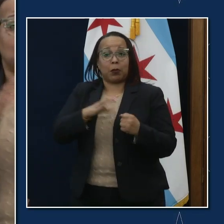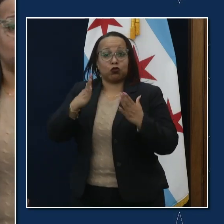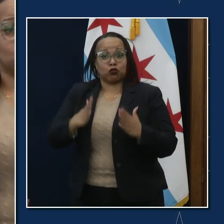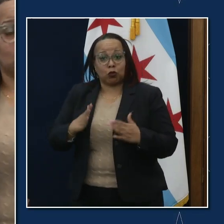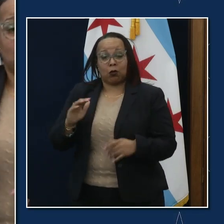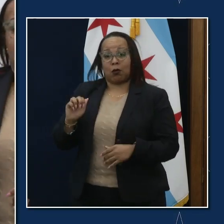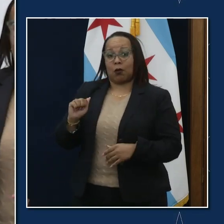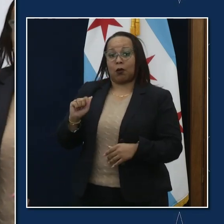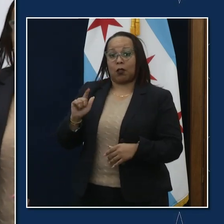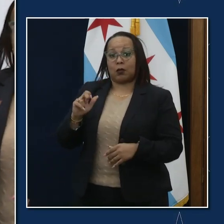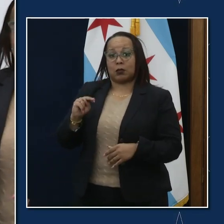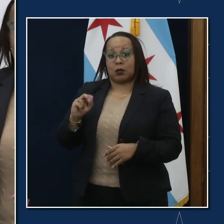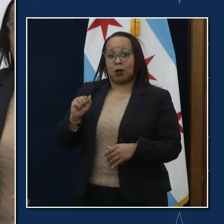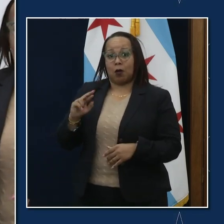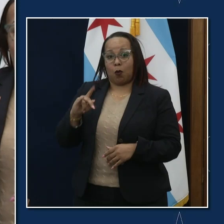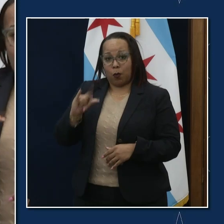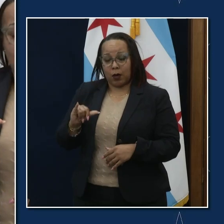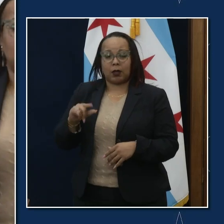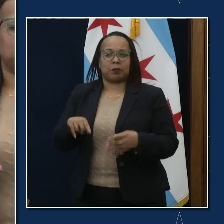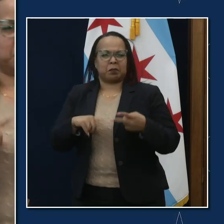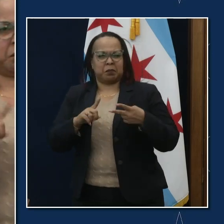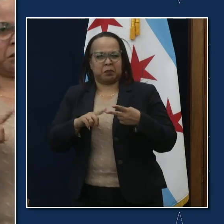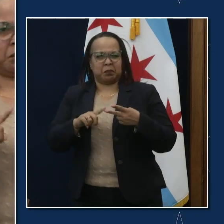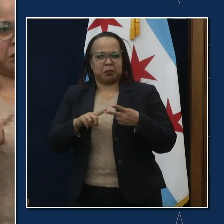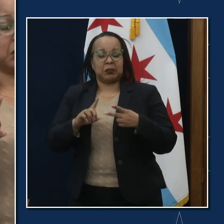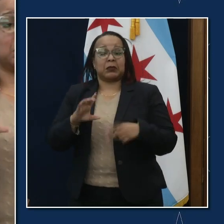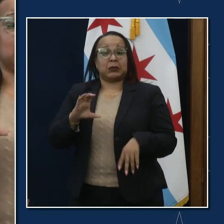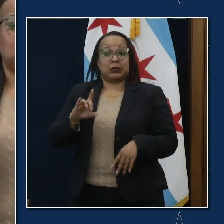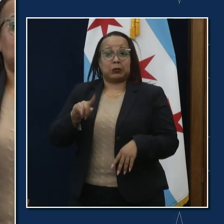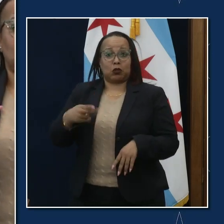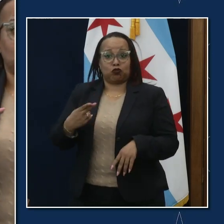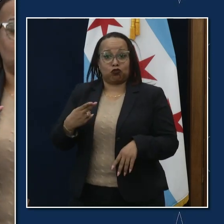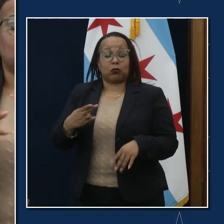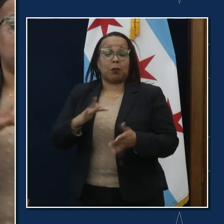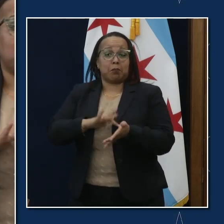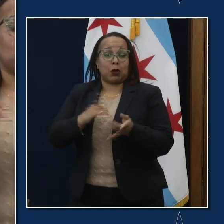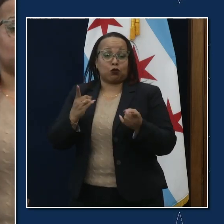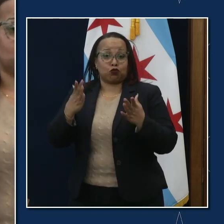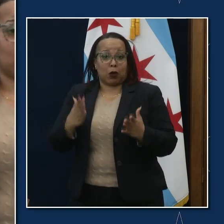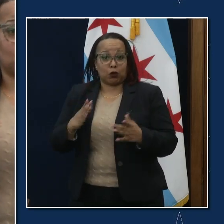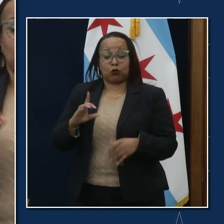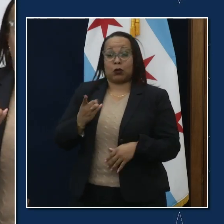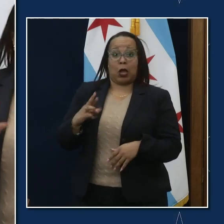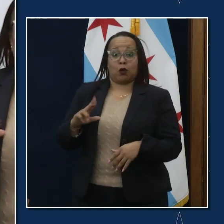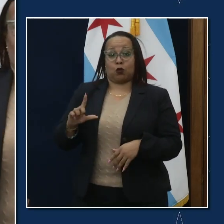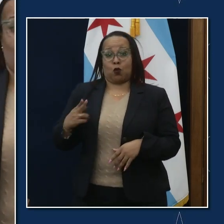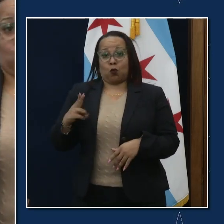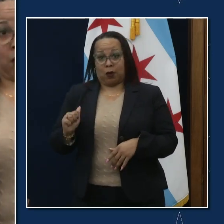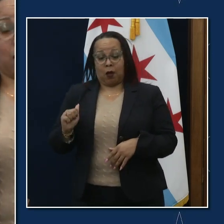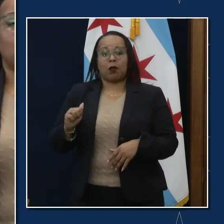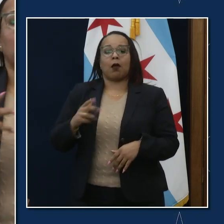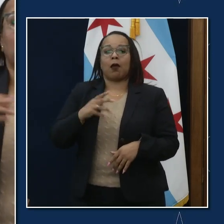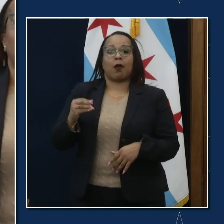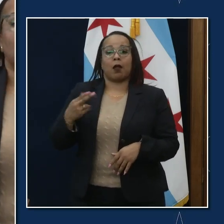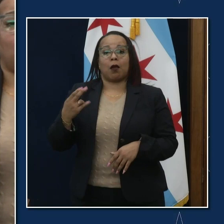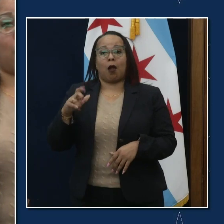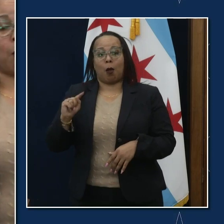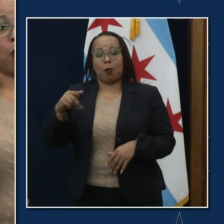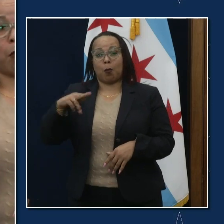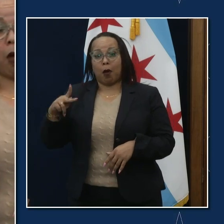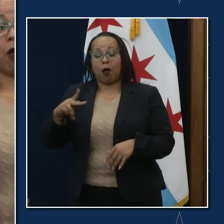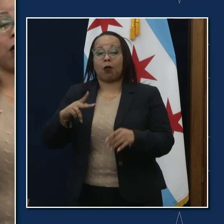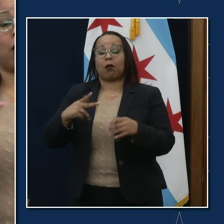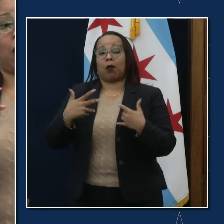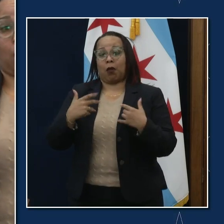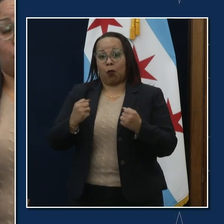Allison Arwady, Chicago Department of Public Health Medical Director Dr. Geraldine Luna, and Humboldt Park Health